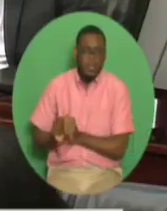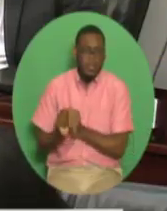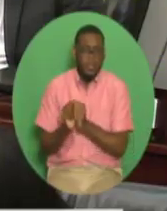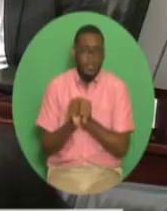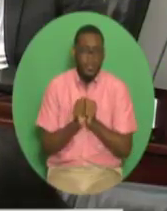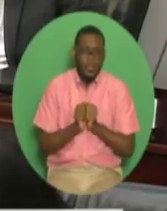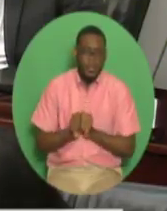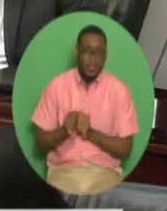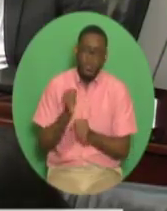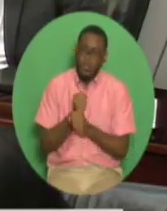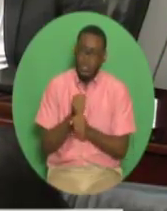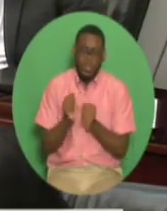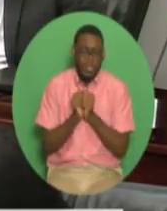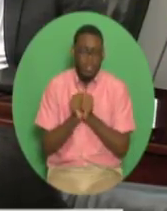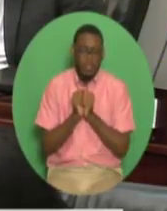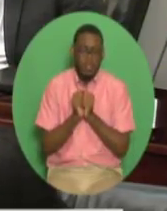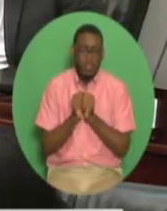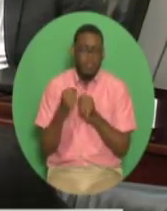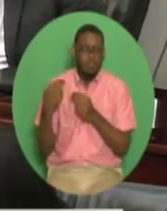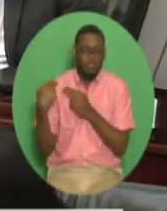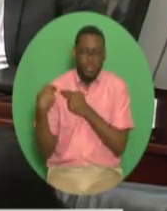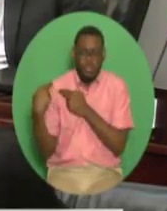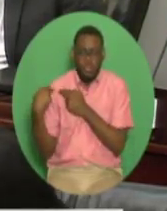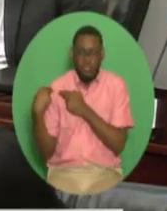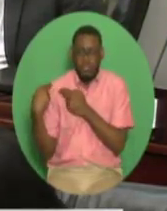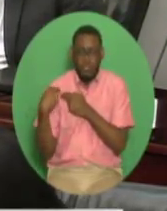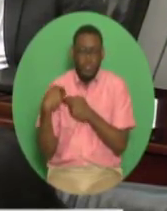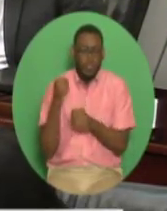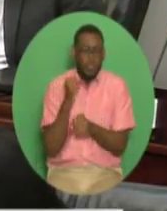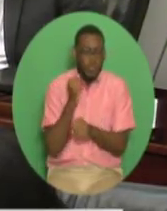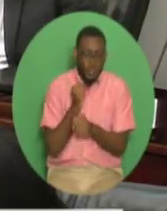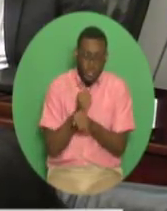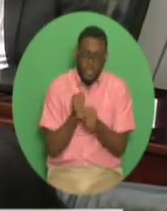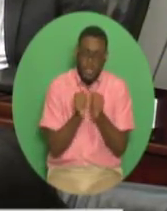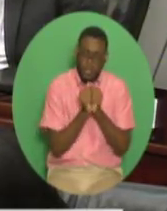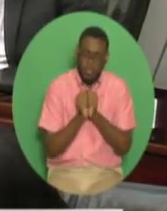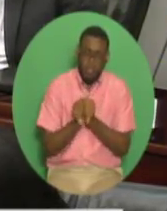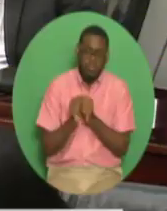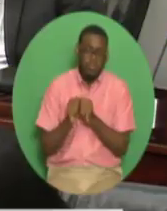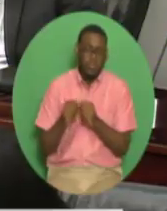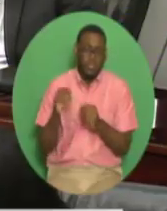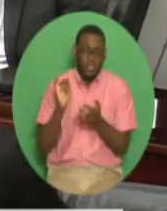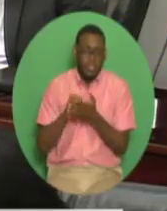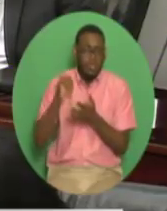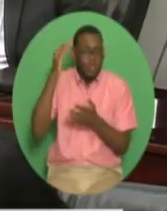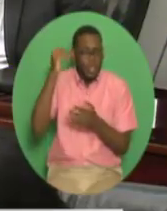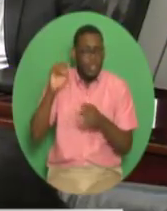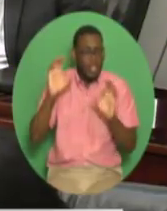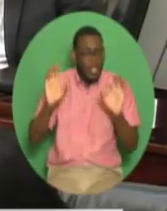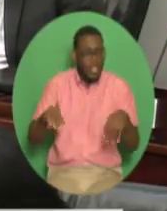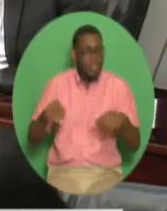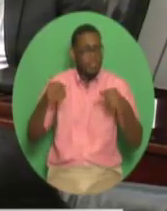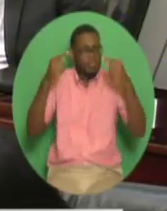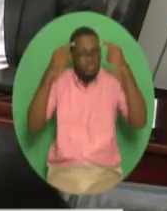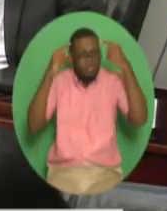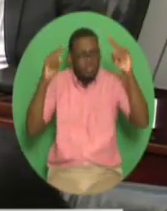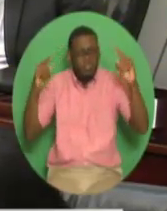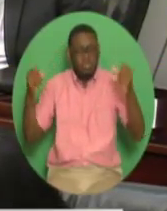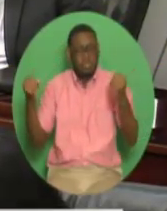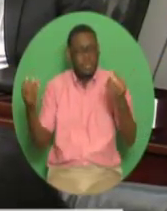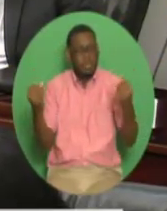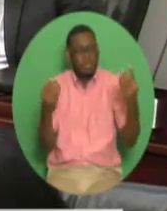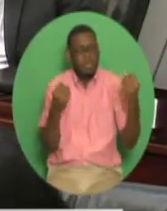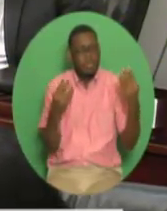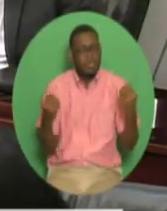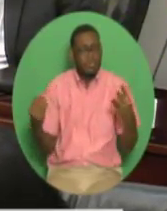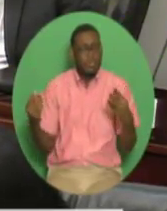have responsibility for different areas and different portfolios. And this is why we have been able to accomplish so much. So I want to thank